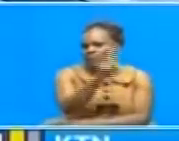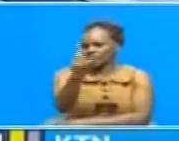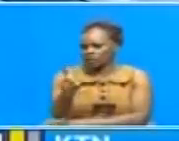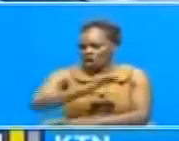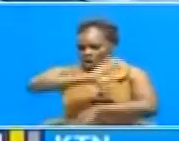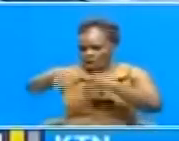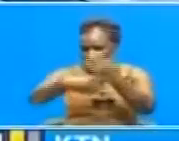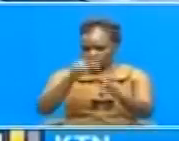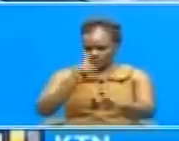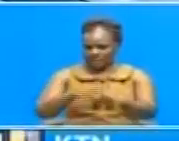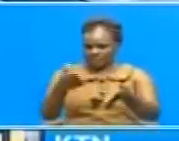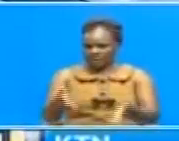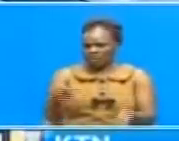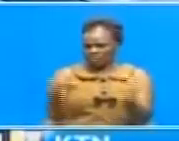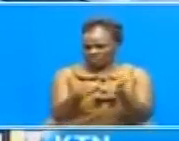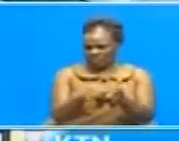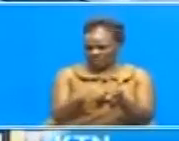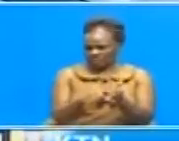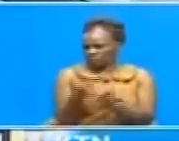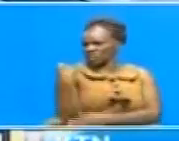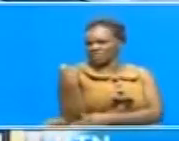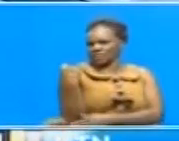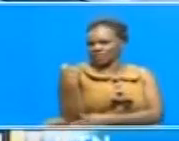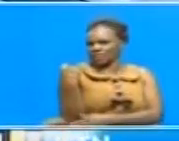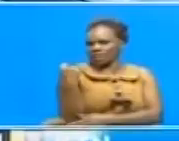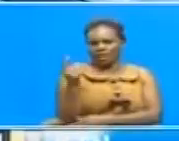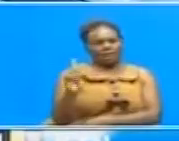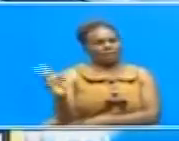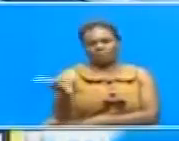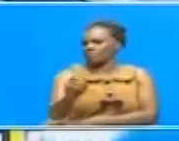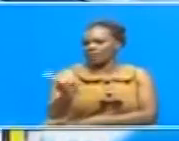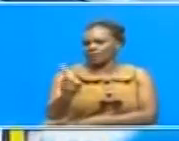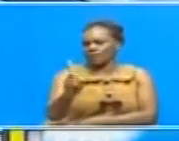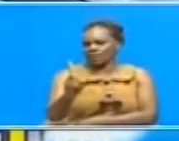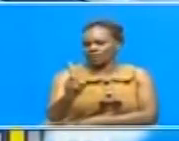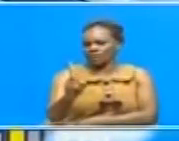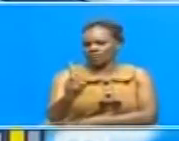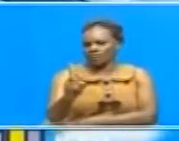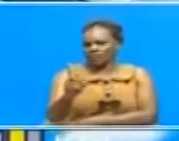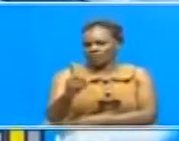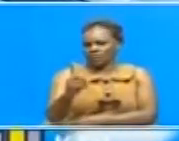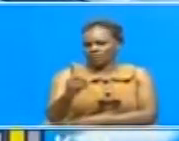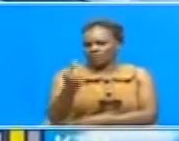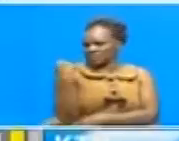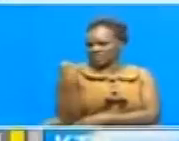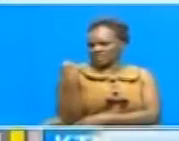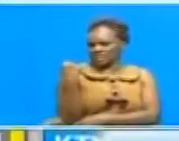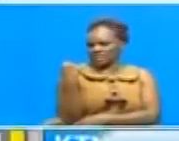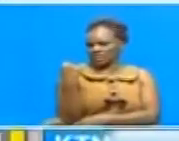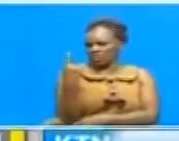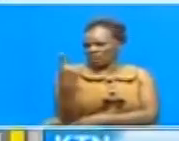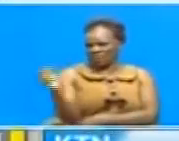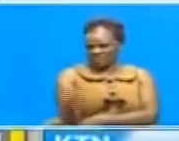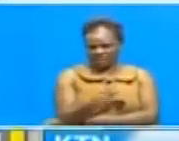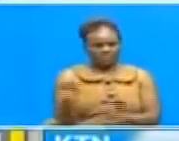for all this time, mm-hmm. you know, this is not a problem that came or something that happened for 2 or 3 years or let's say